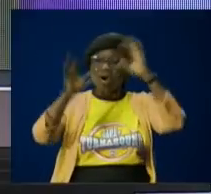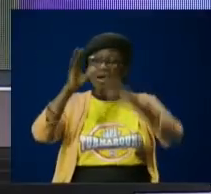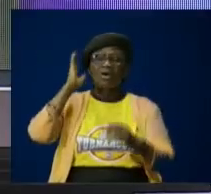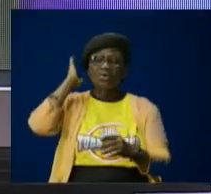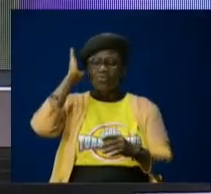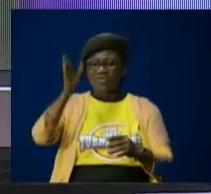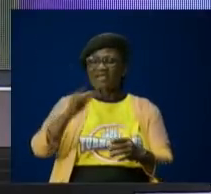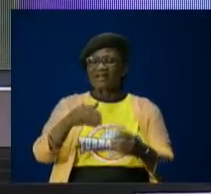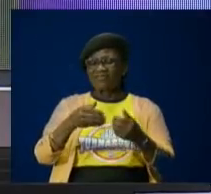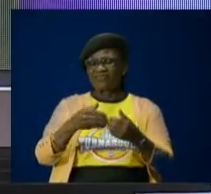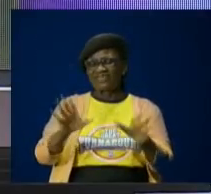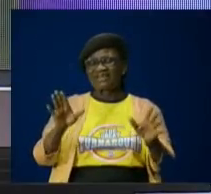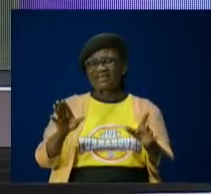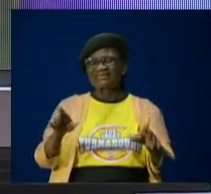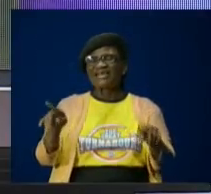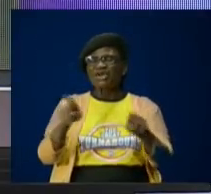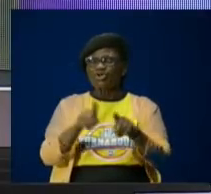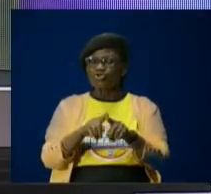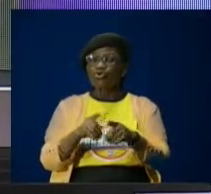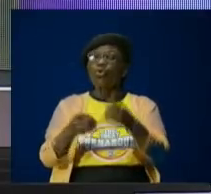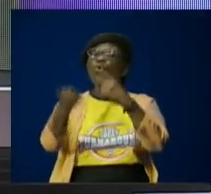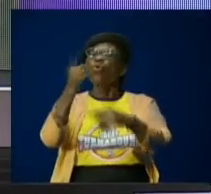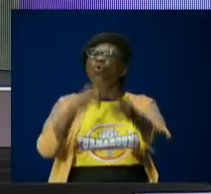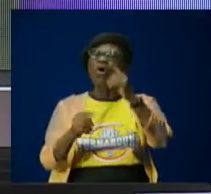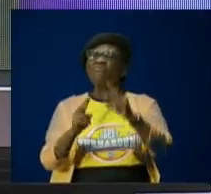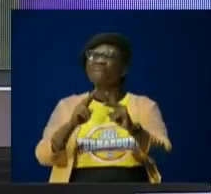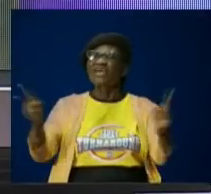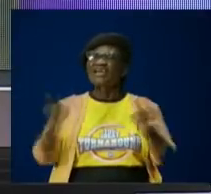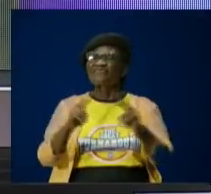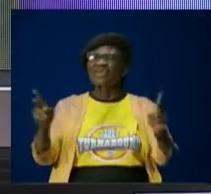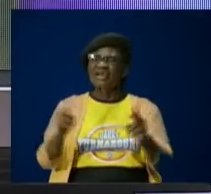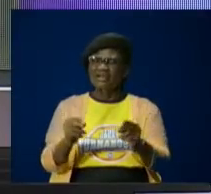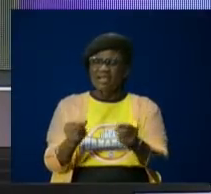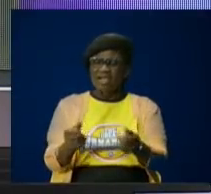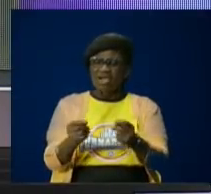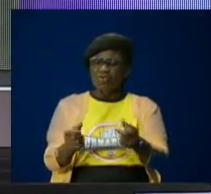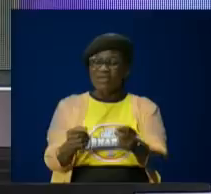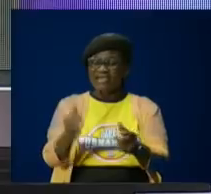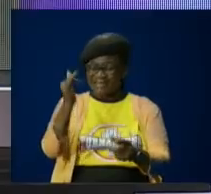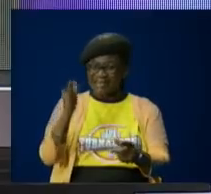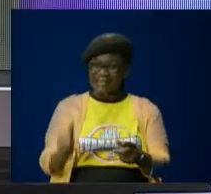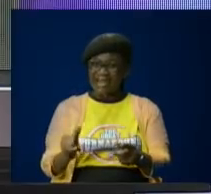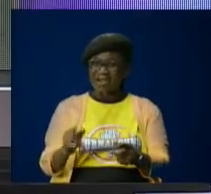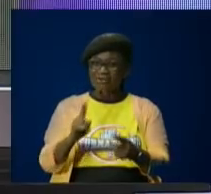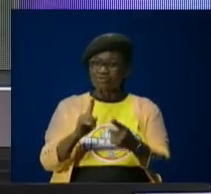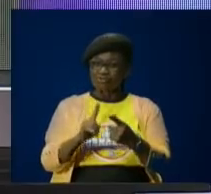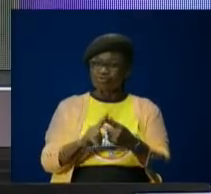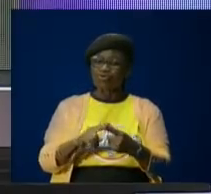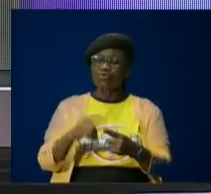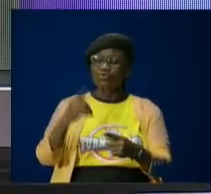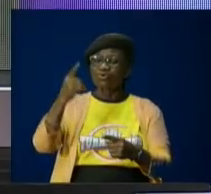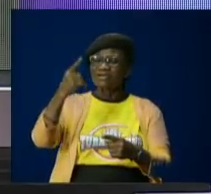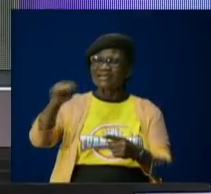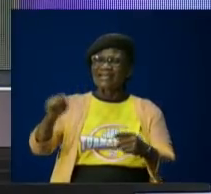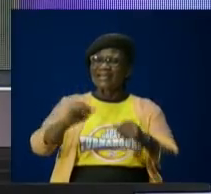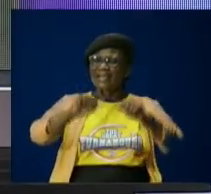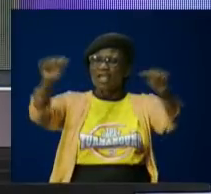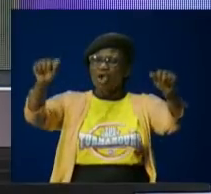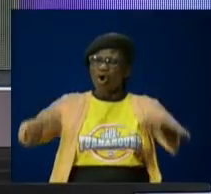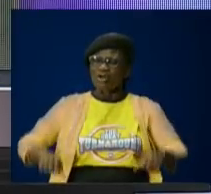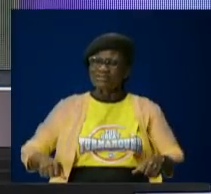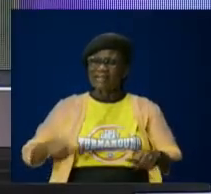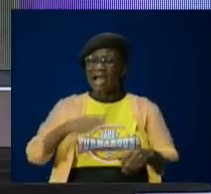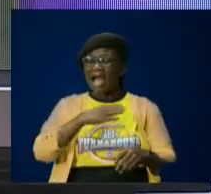come very, very quickly now to the altar and come and cry to